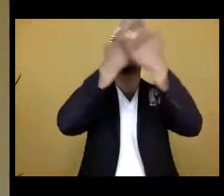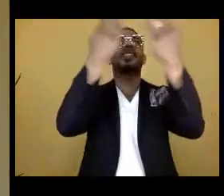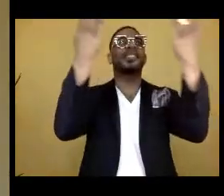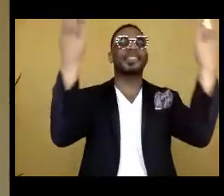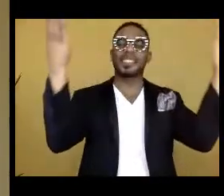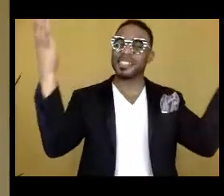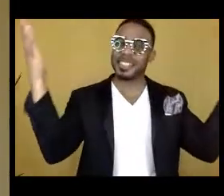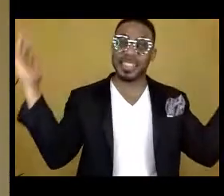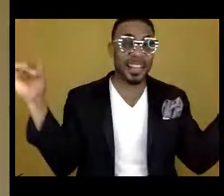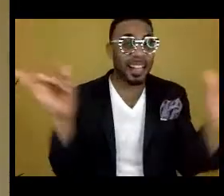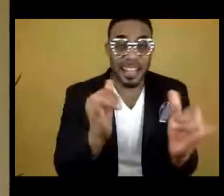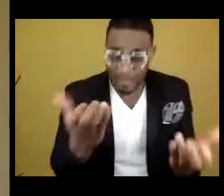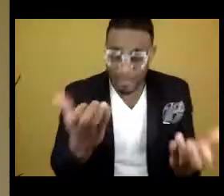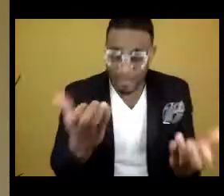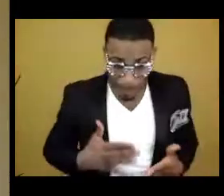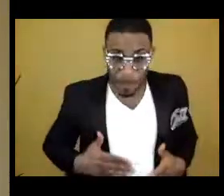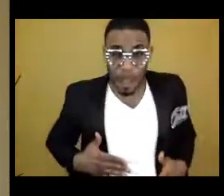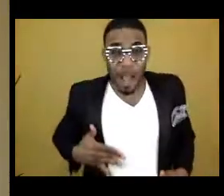star. This is my